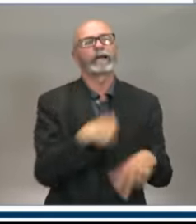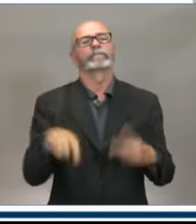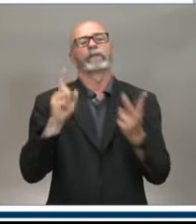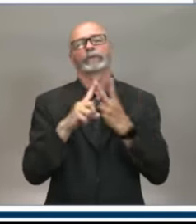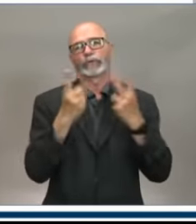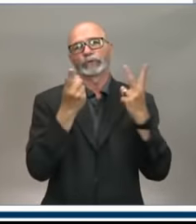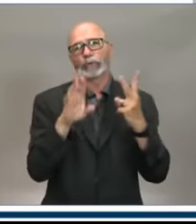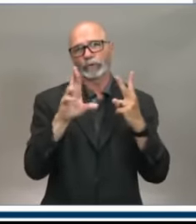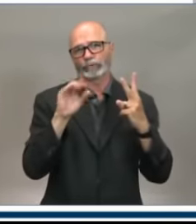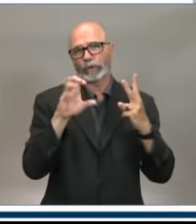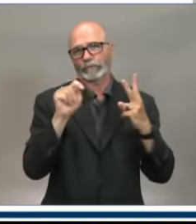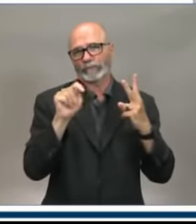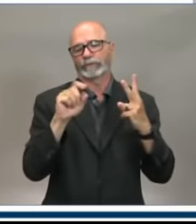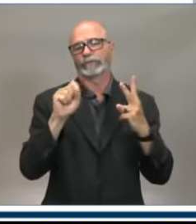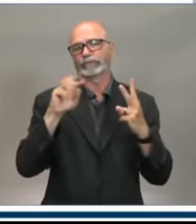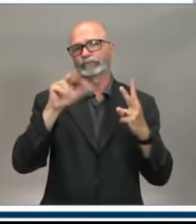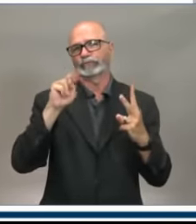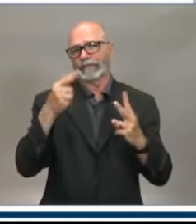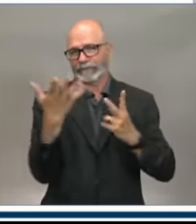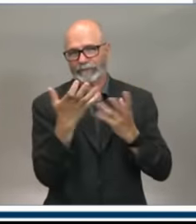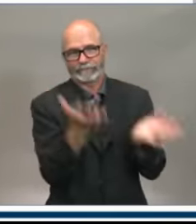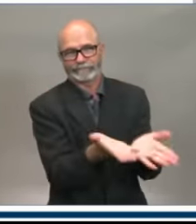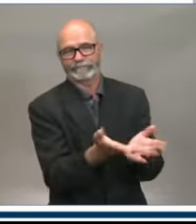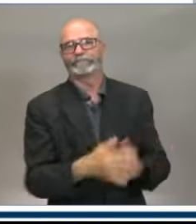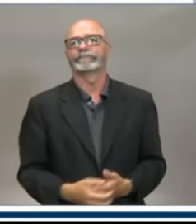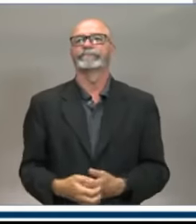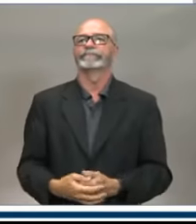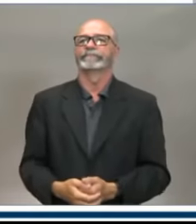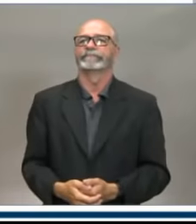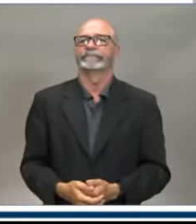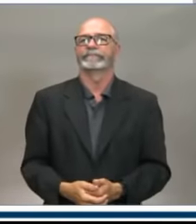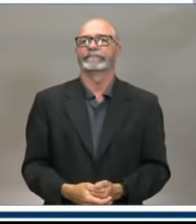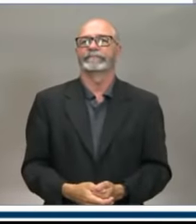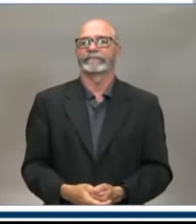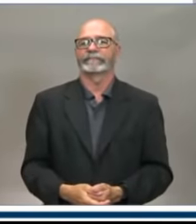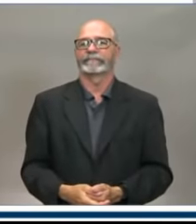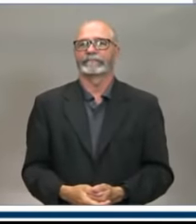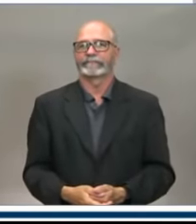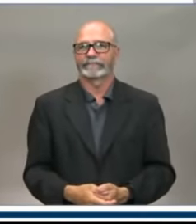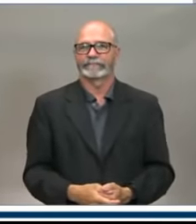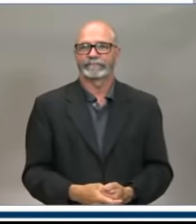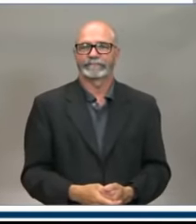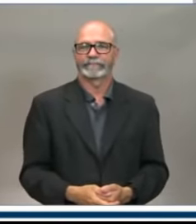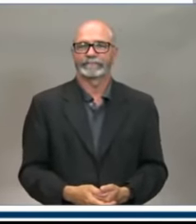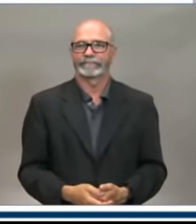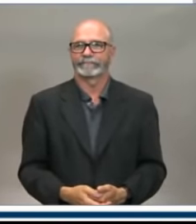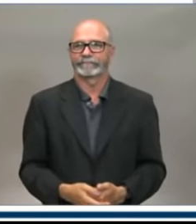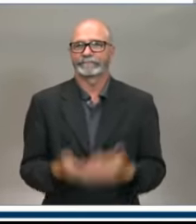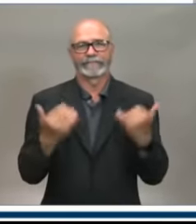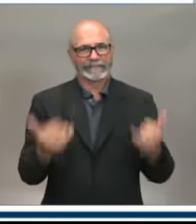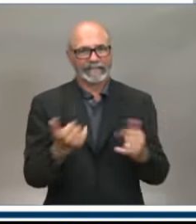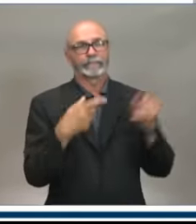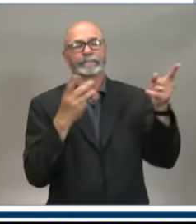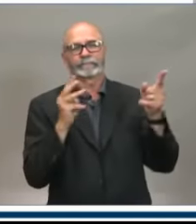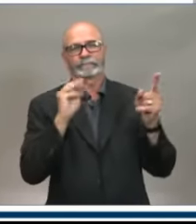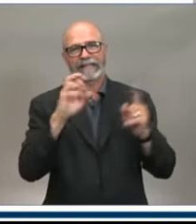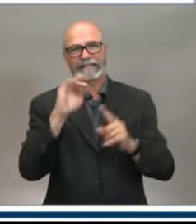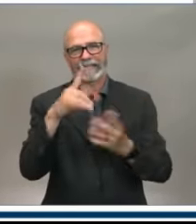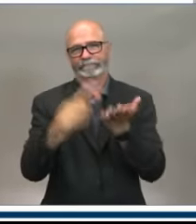of the Province of Nova Scotia, and Dr. Robert Strang, Chief Medical Officer of Health for Nova Scotia. Go ahead, Premier. Thank you, Tina, and good